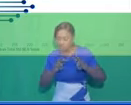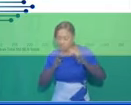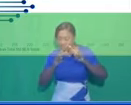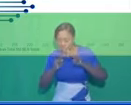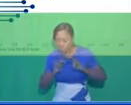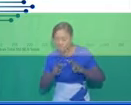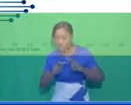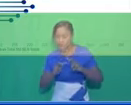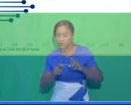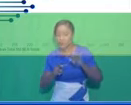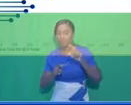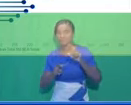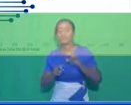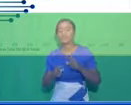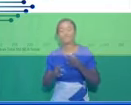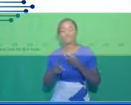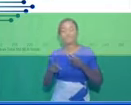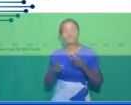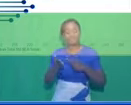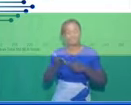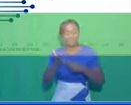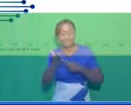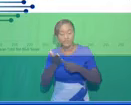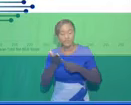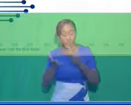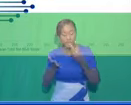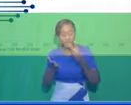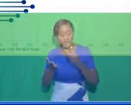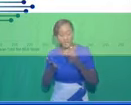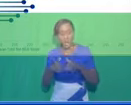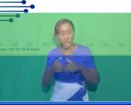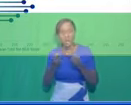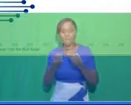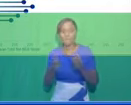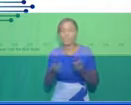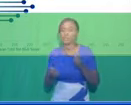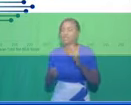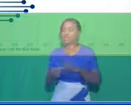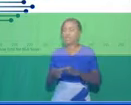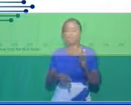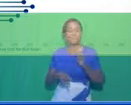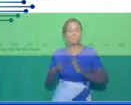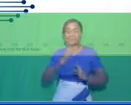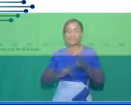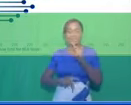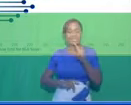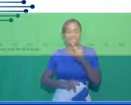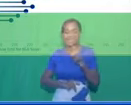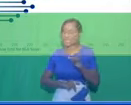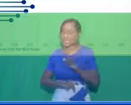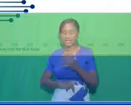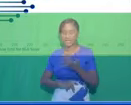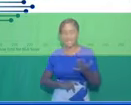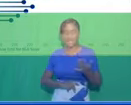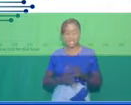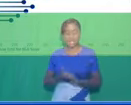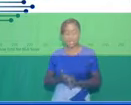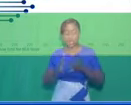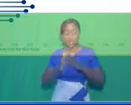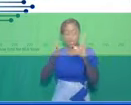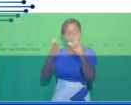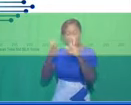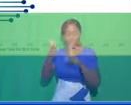But that came out of the consultation, we saw it, we read it, we see how many times people say that. We look at the surveys, we're doing